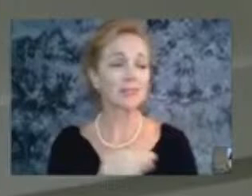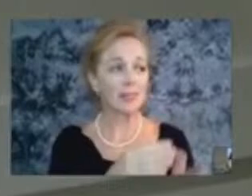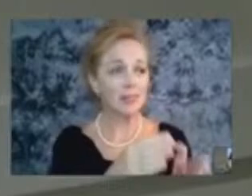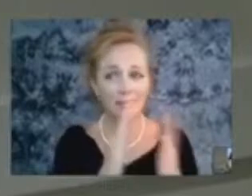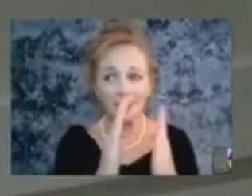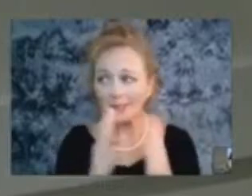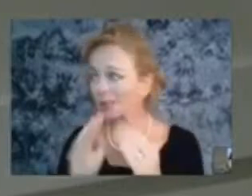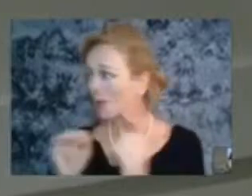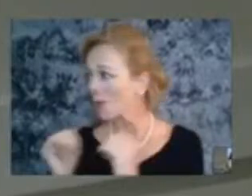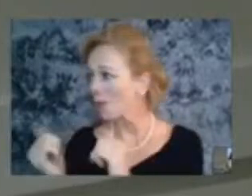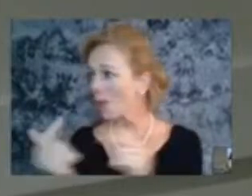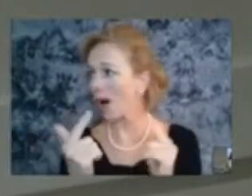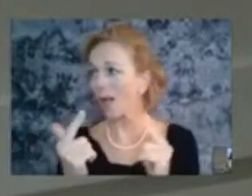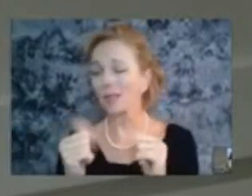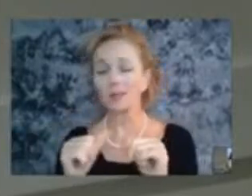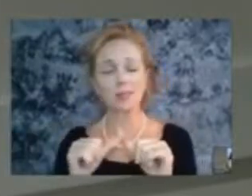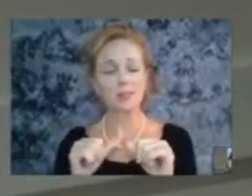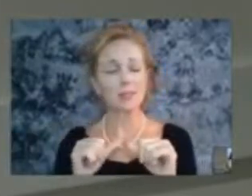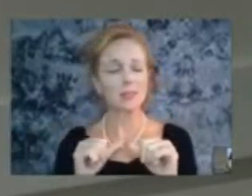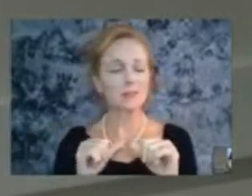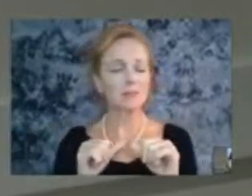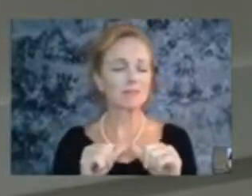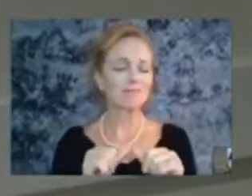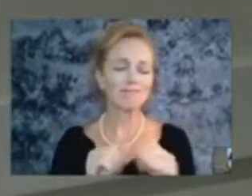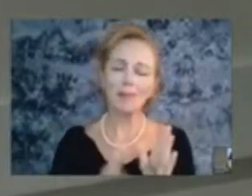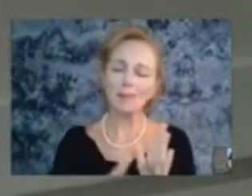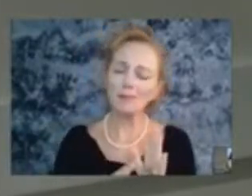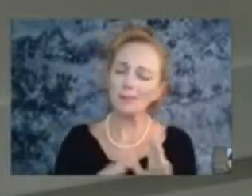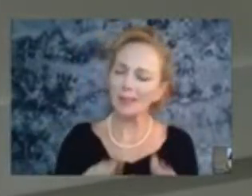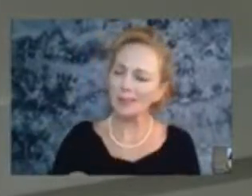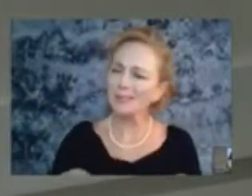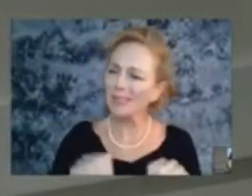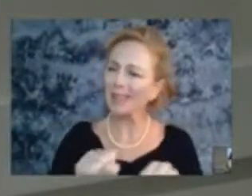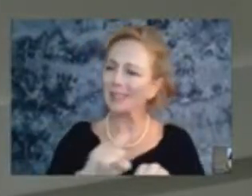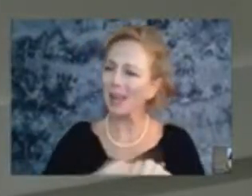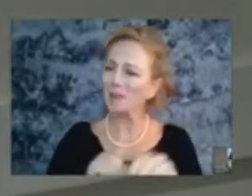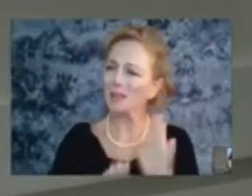to spend the time to come up with a plan that I think will work.